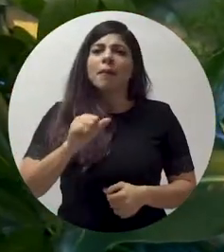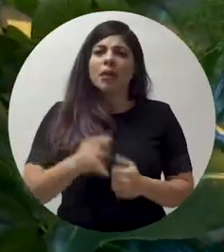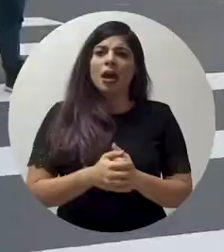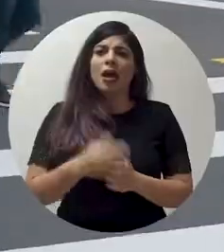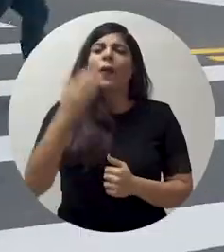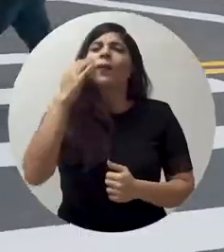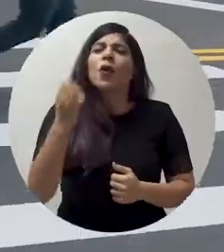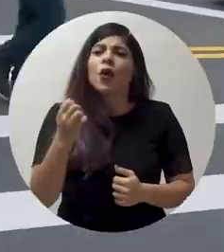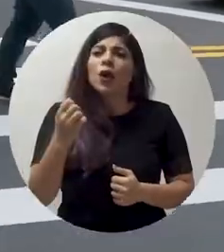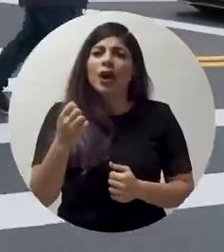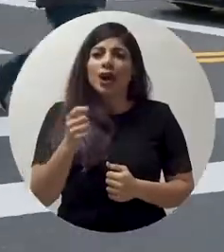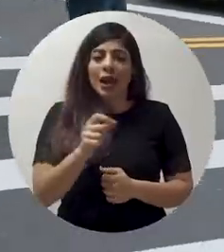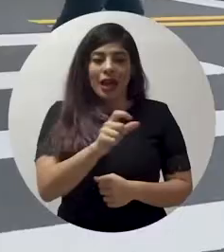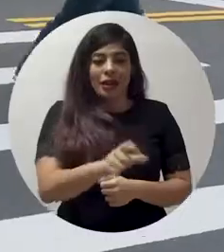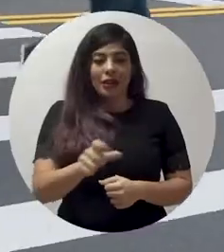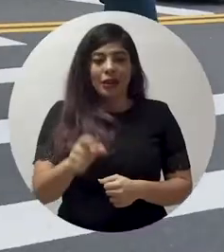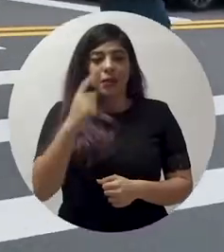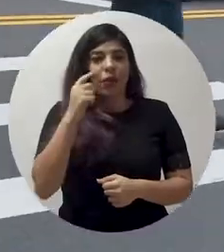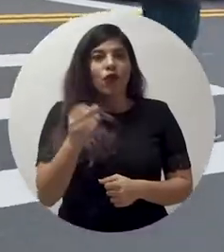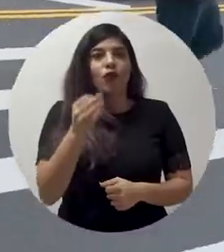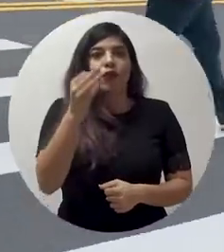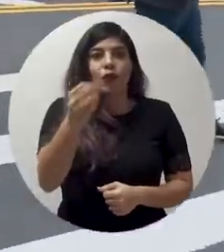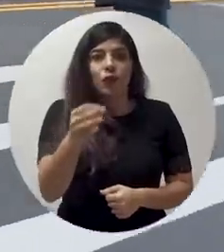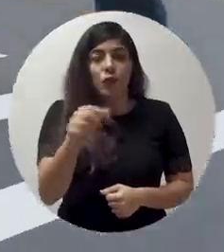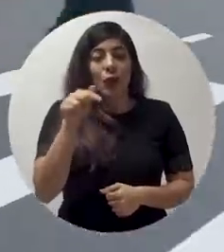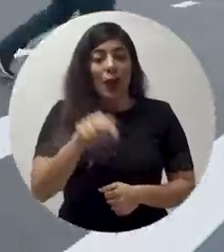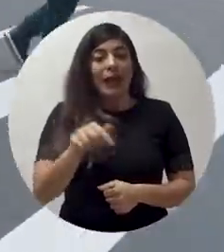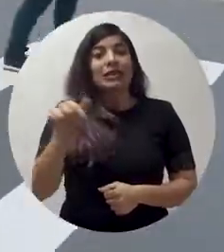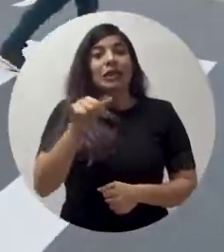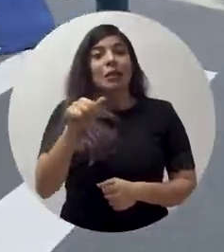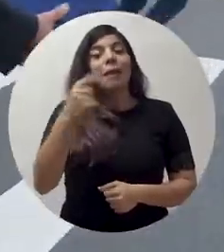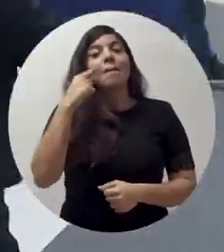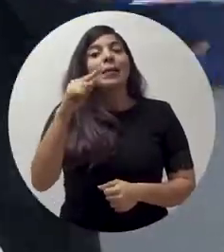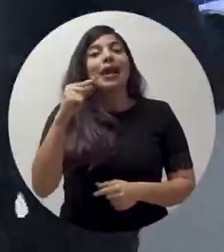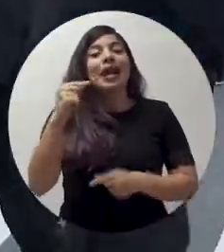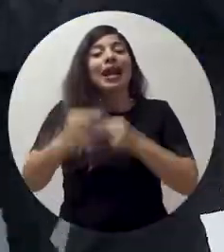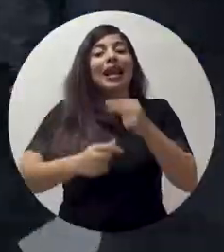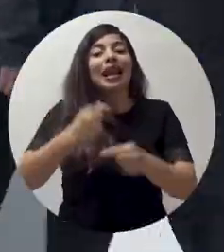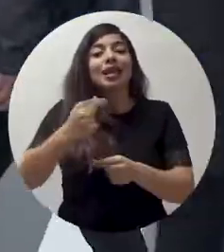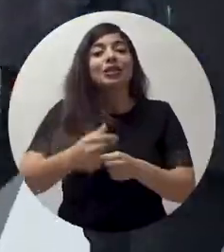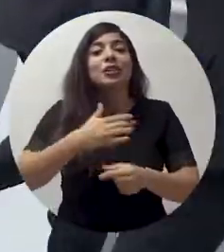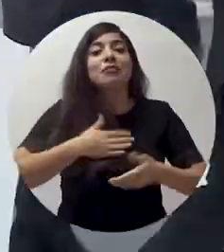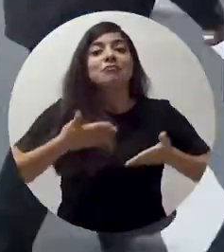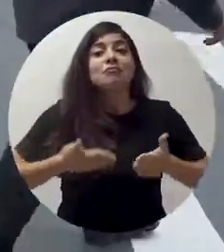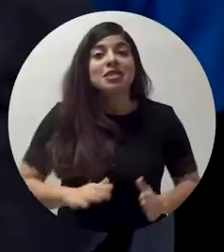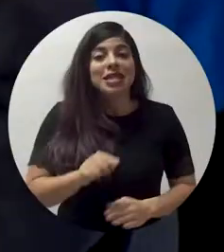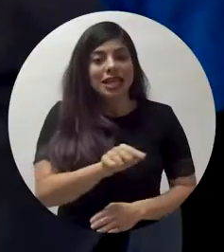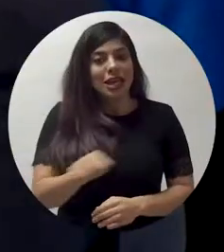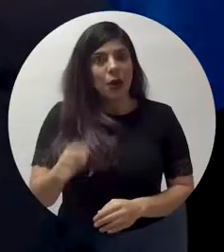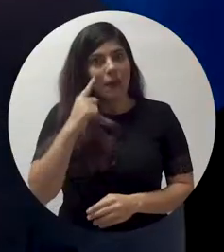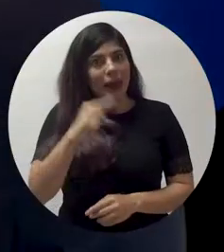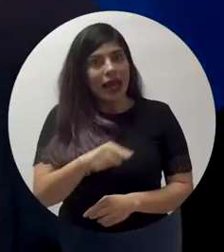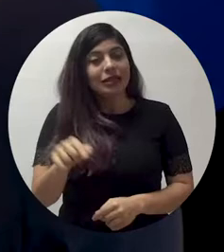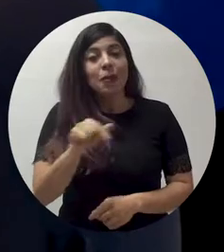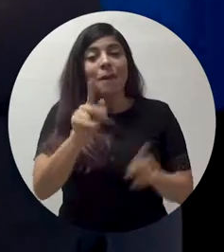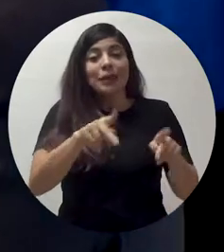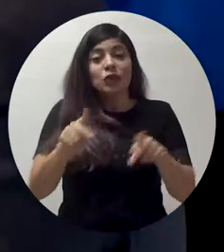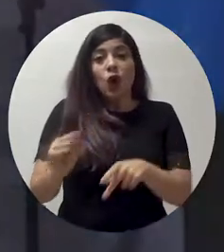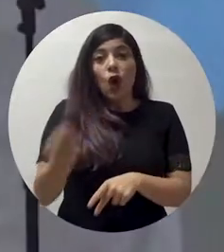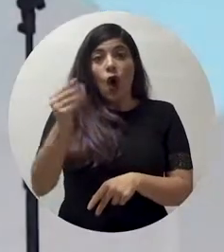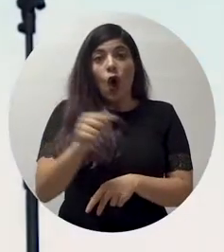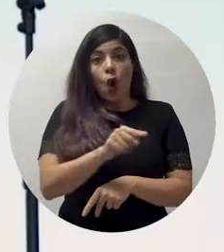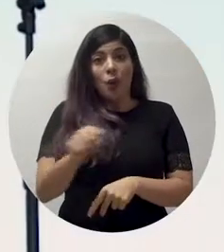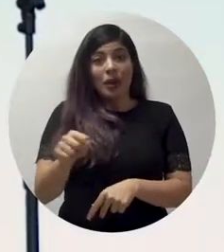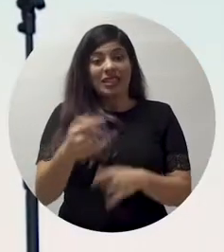because of the ones that are coming. This is also for the generation of my son, and for the young people,